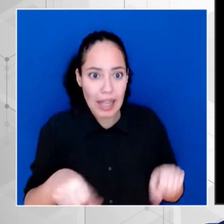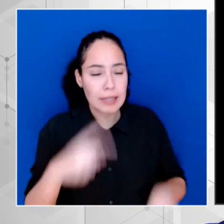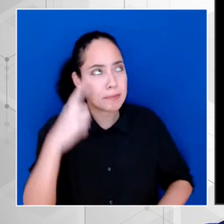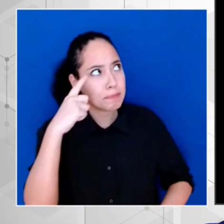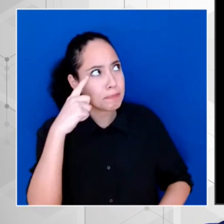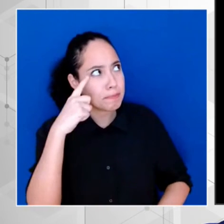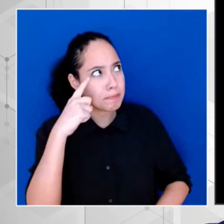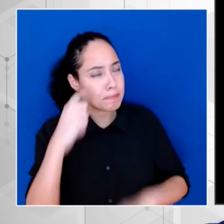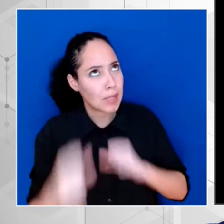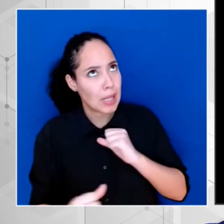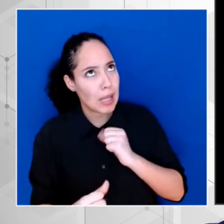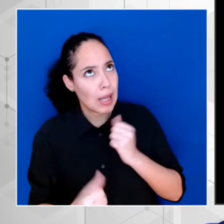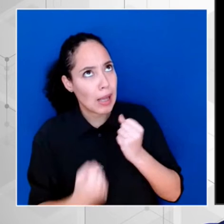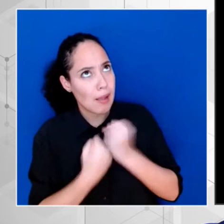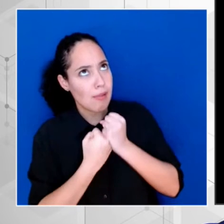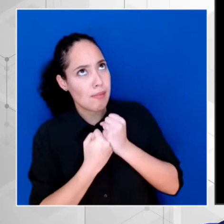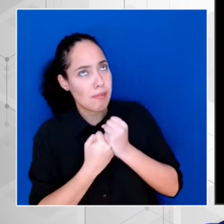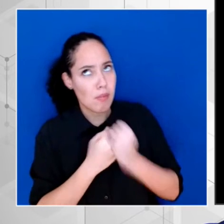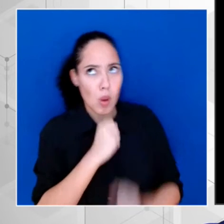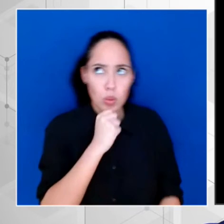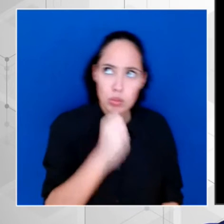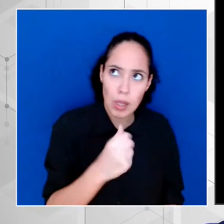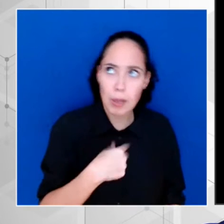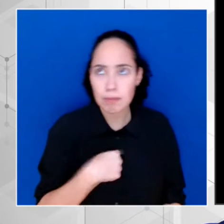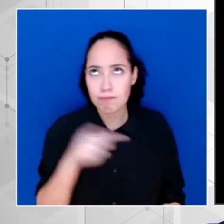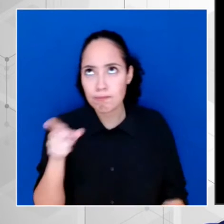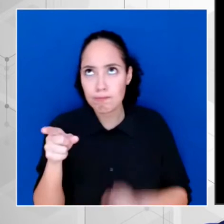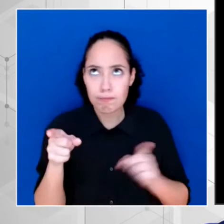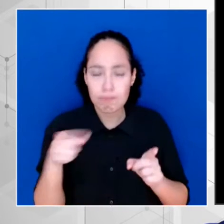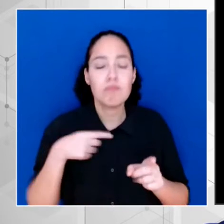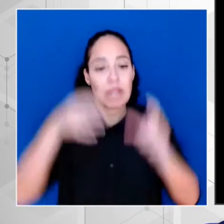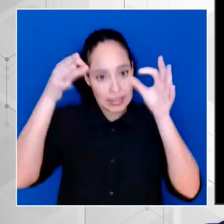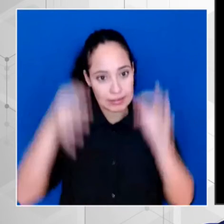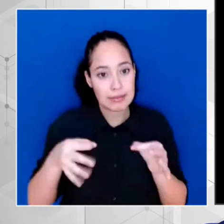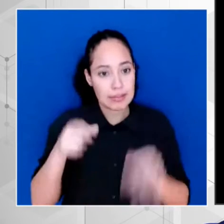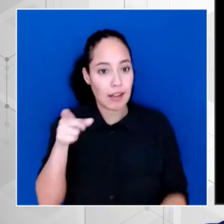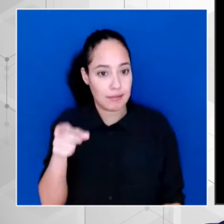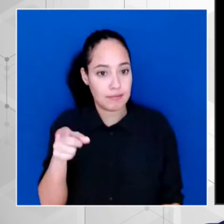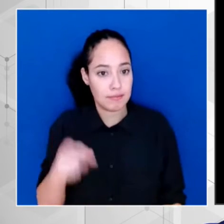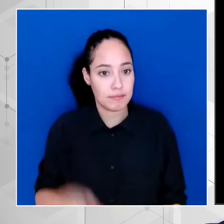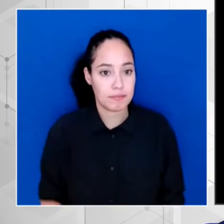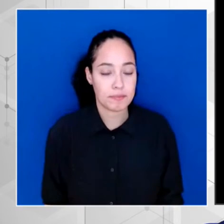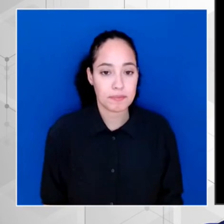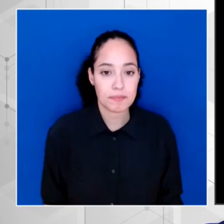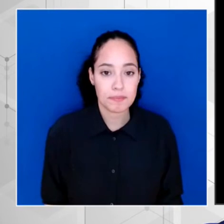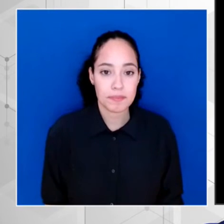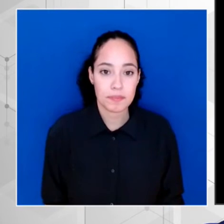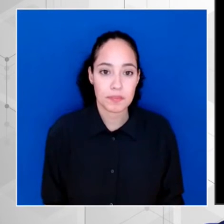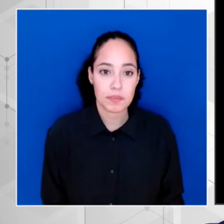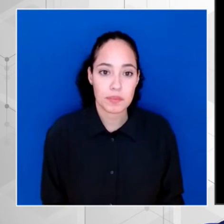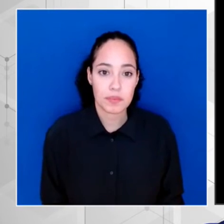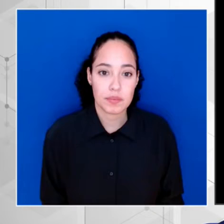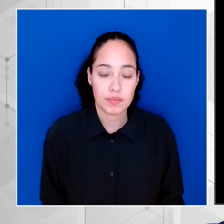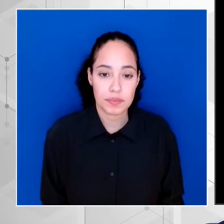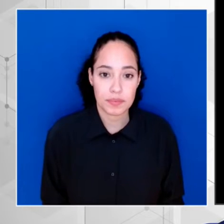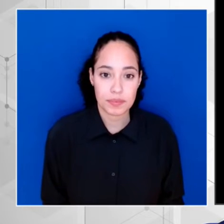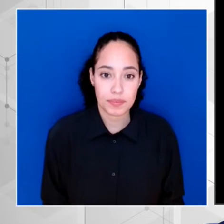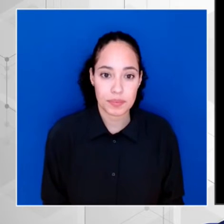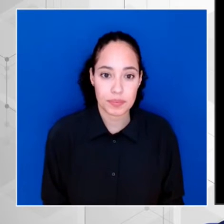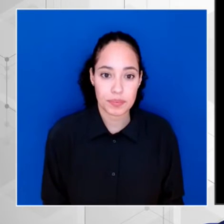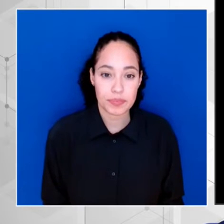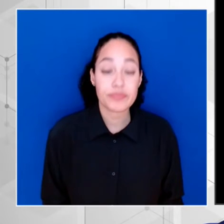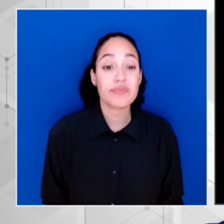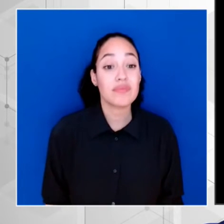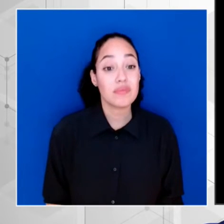on both ends. For example, try to think ahead, keeping a wide spectrum of